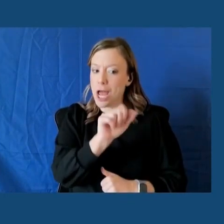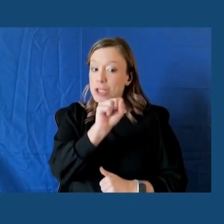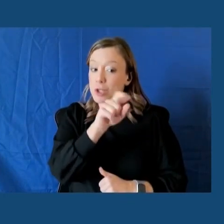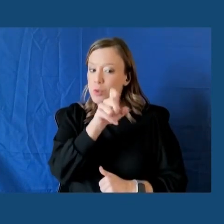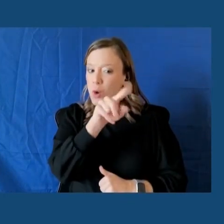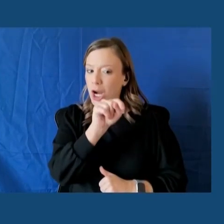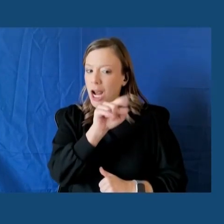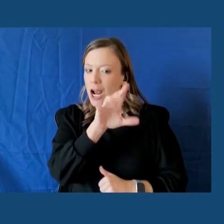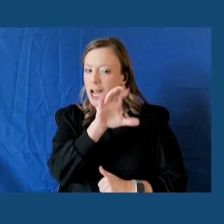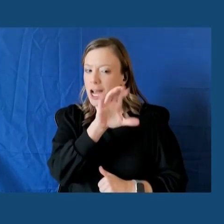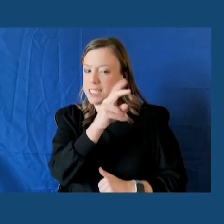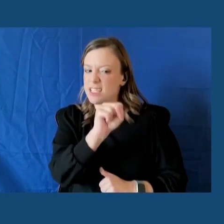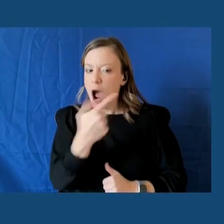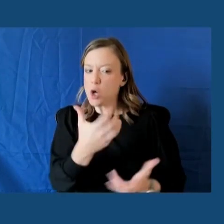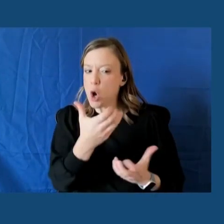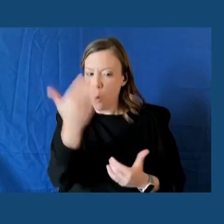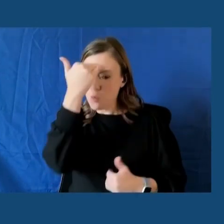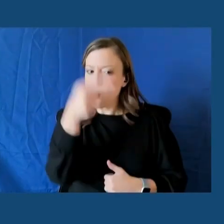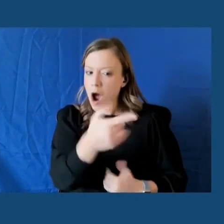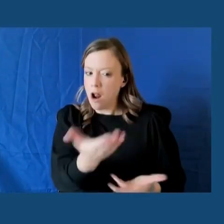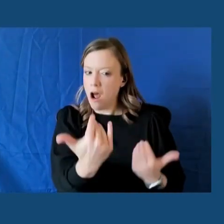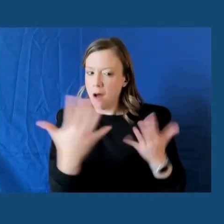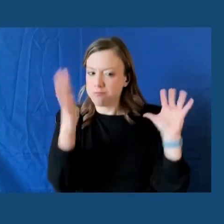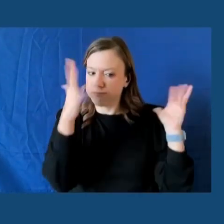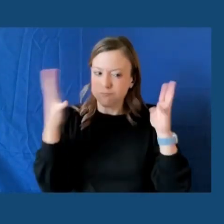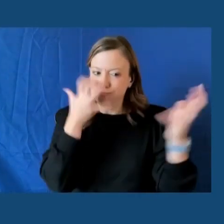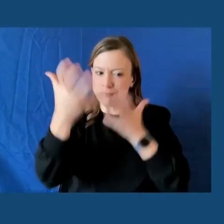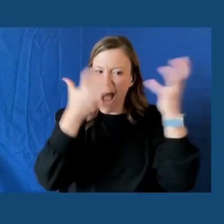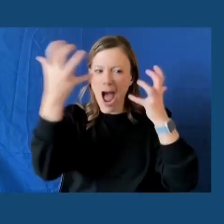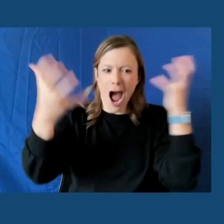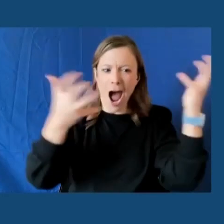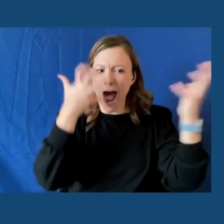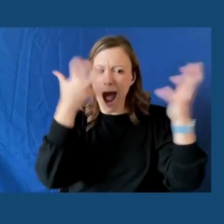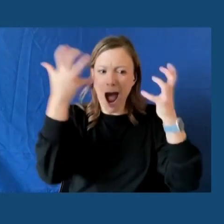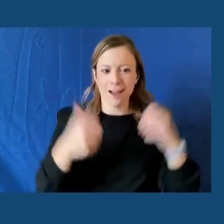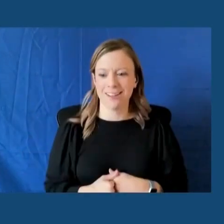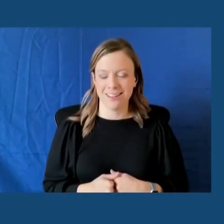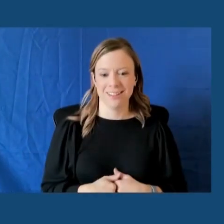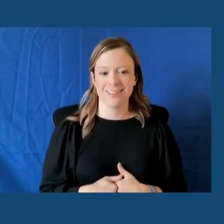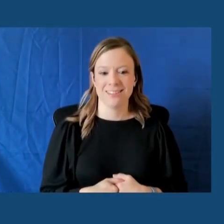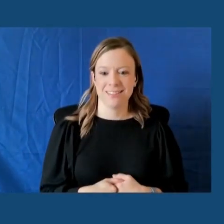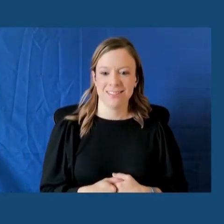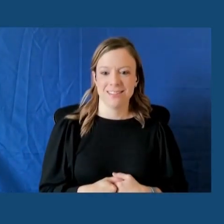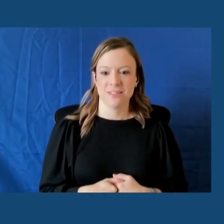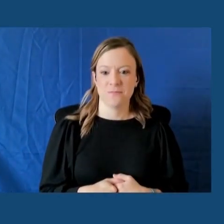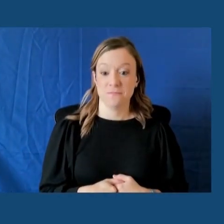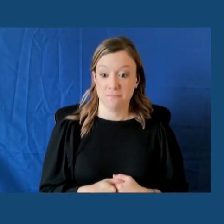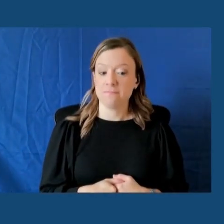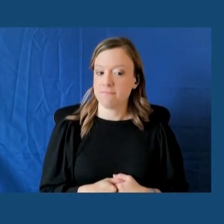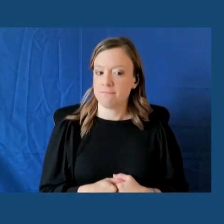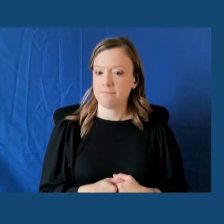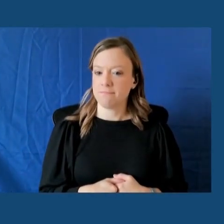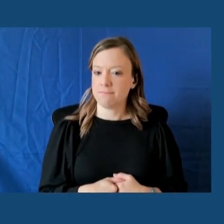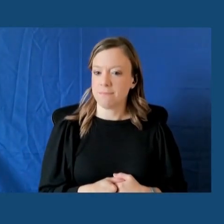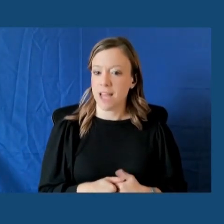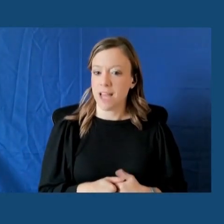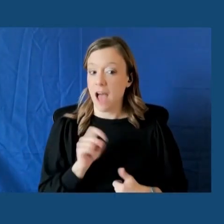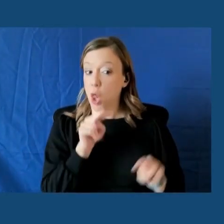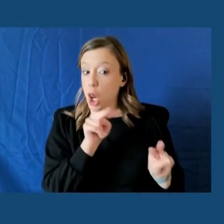Okay. Women have to look out for women.